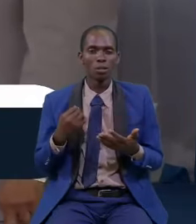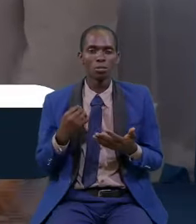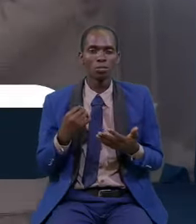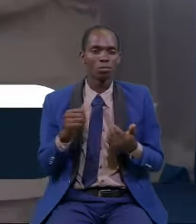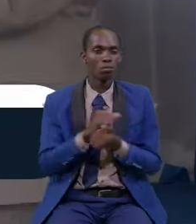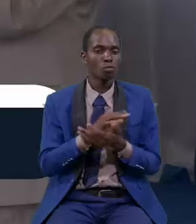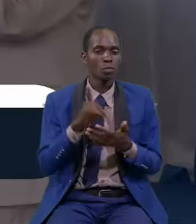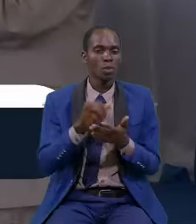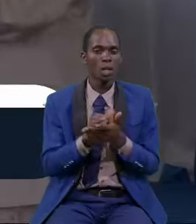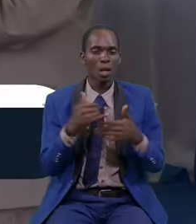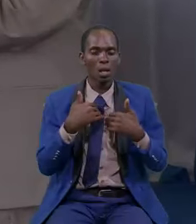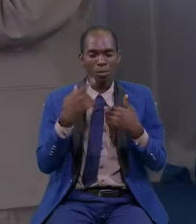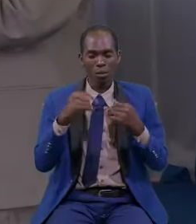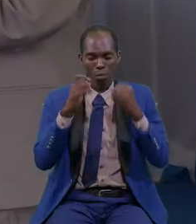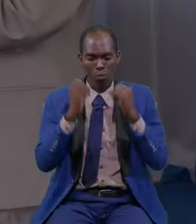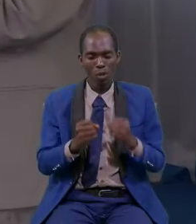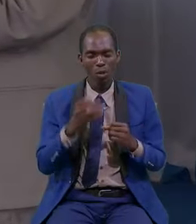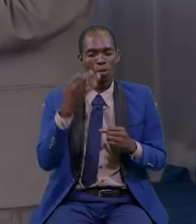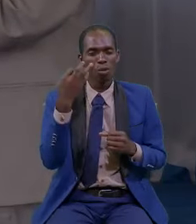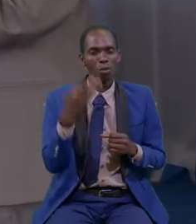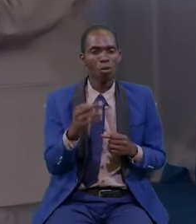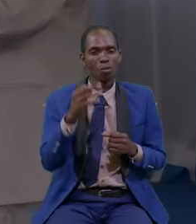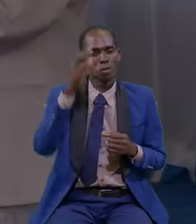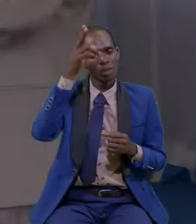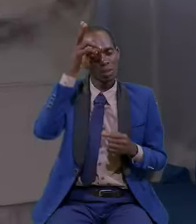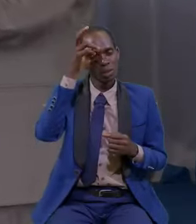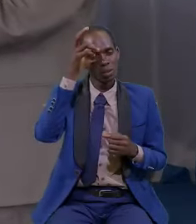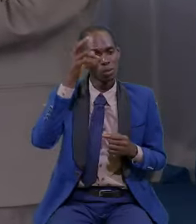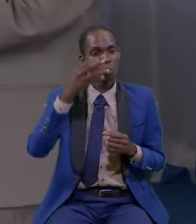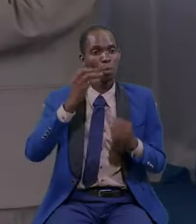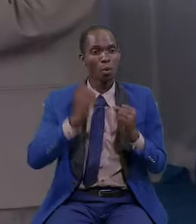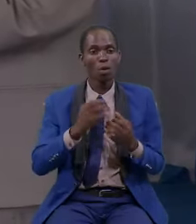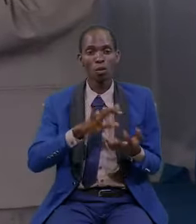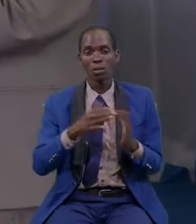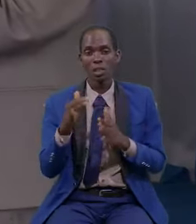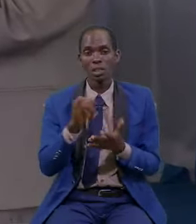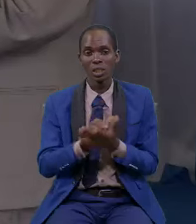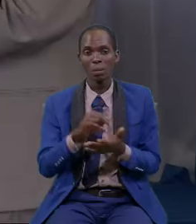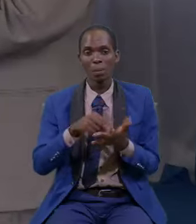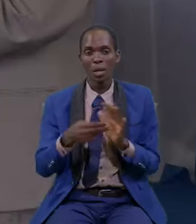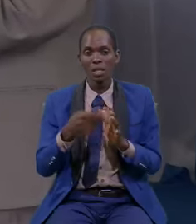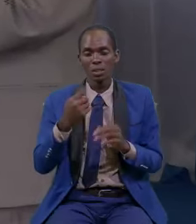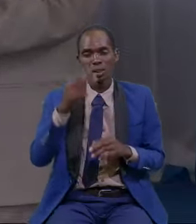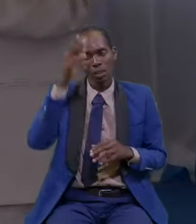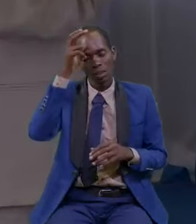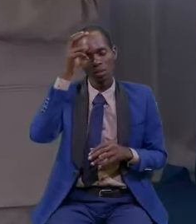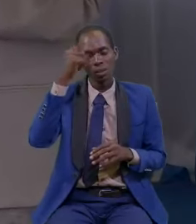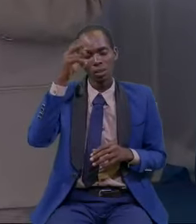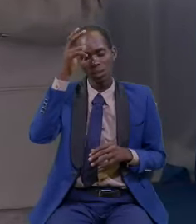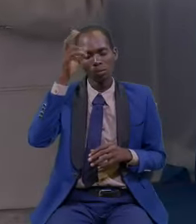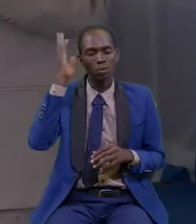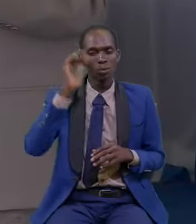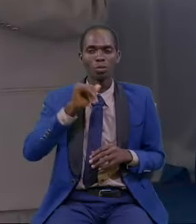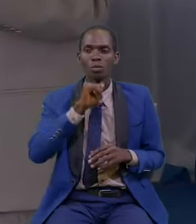of death, that is the devil. He knocked off his hand from our lives. He knocked